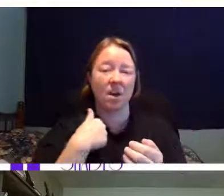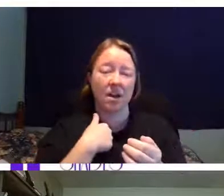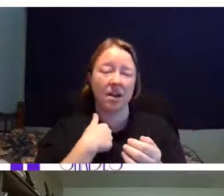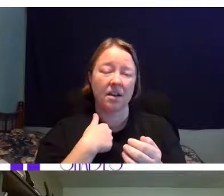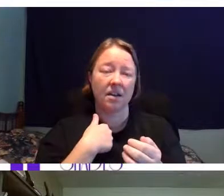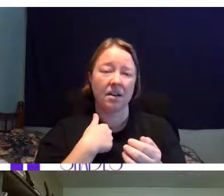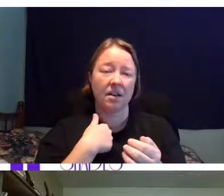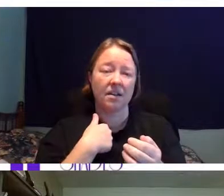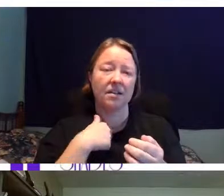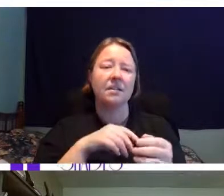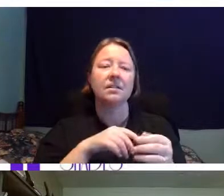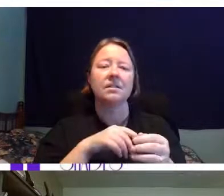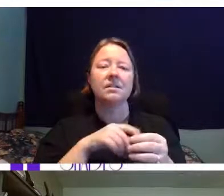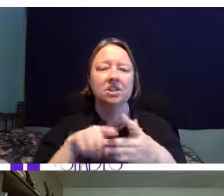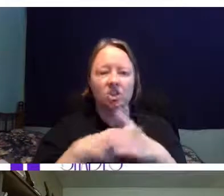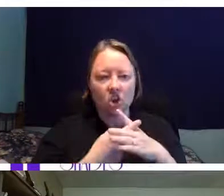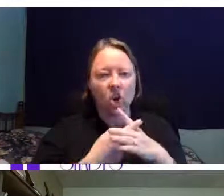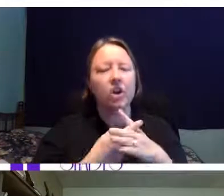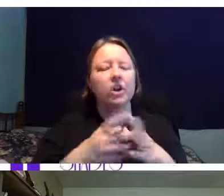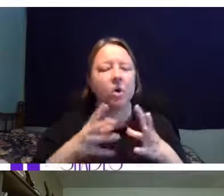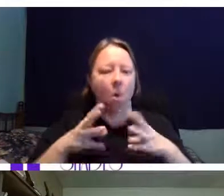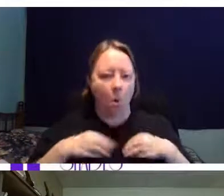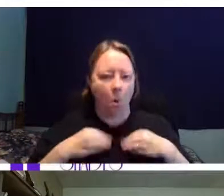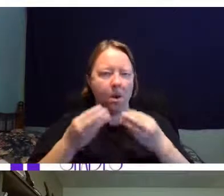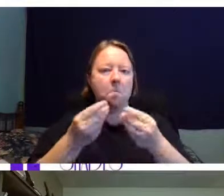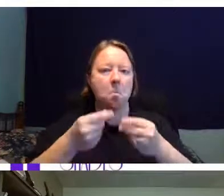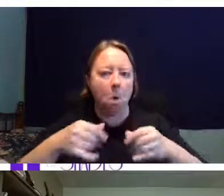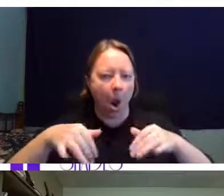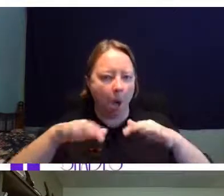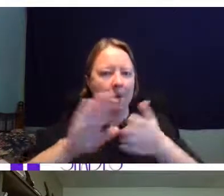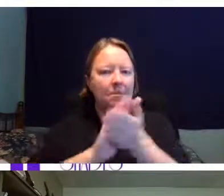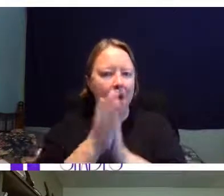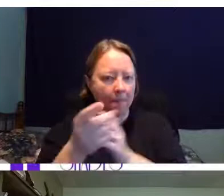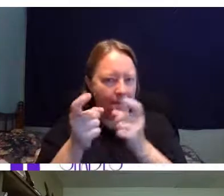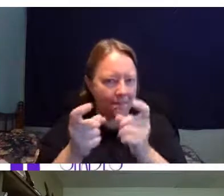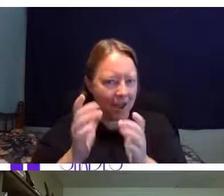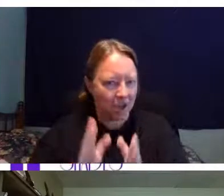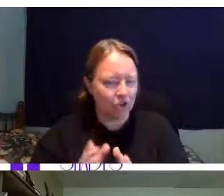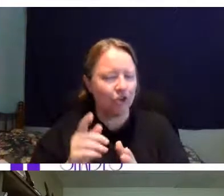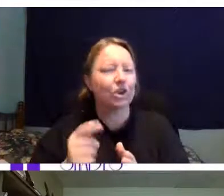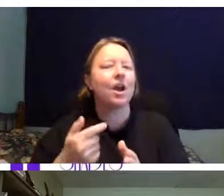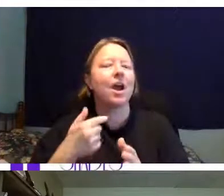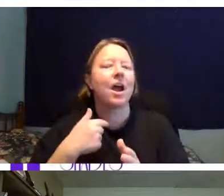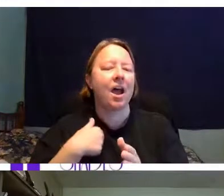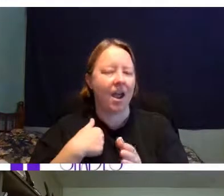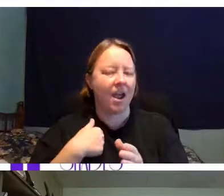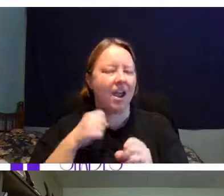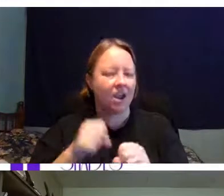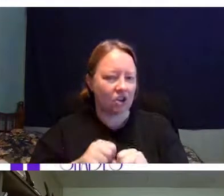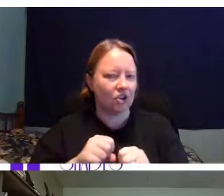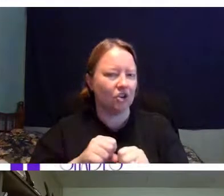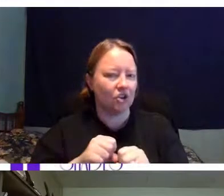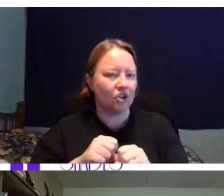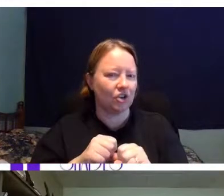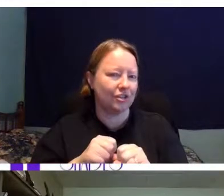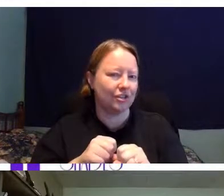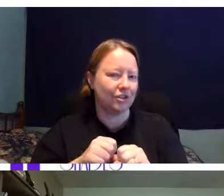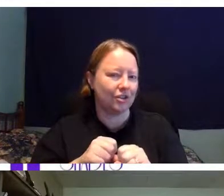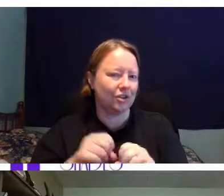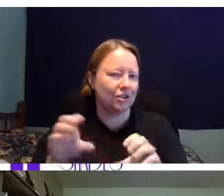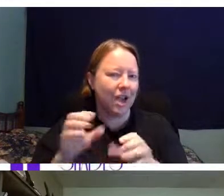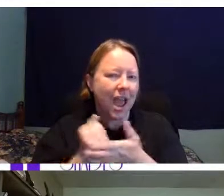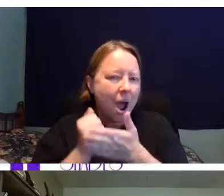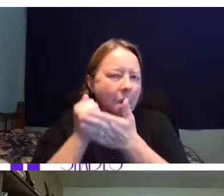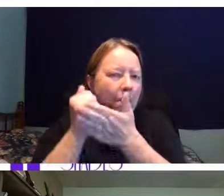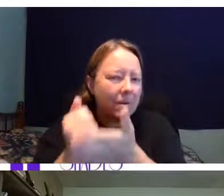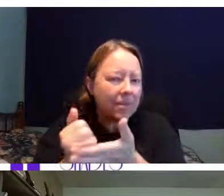the property management side, it gave me a lot of insight on just what it is that I can do to help them in a different way and